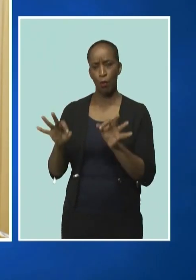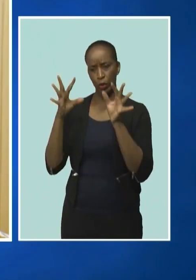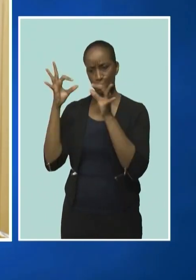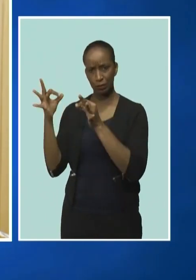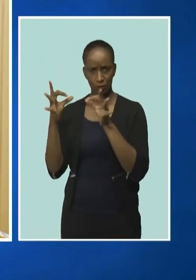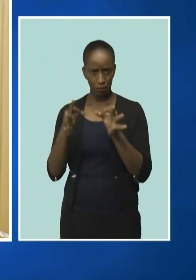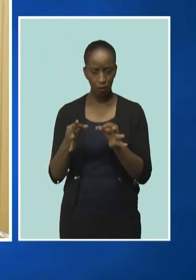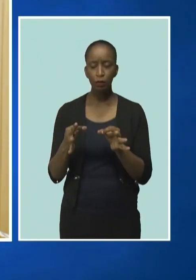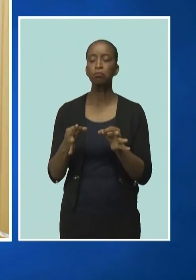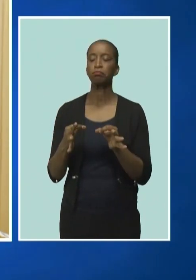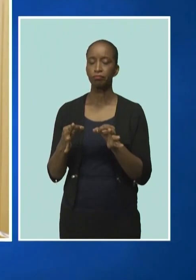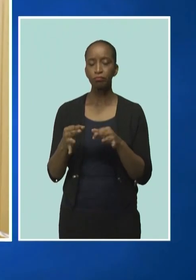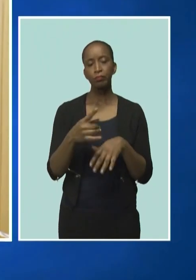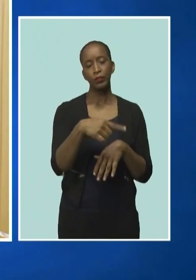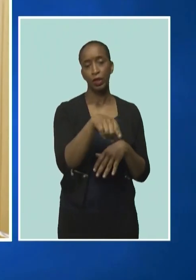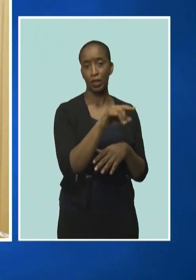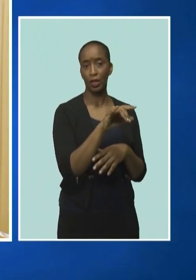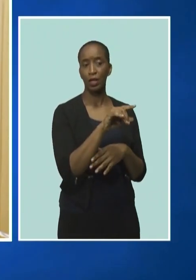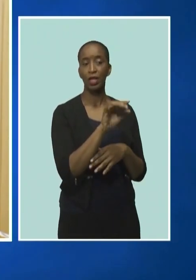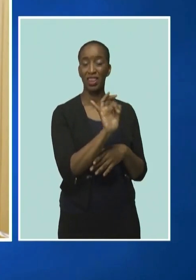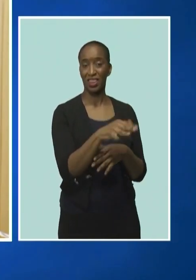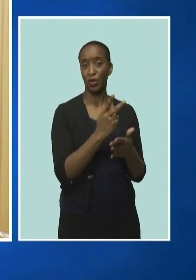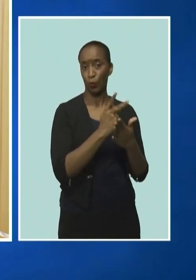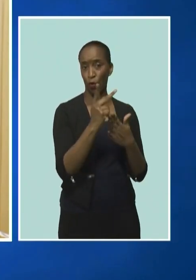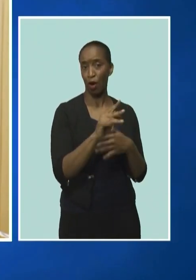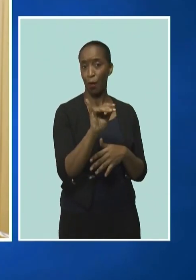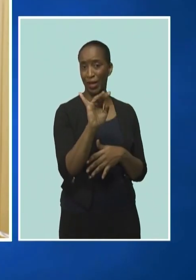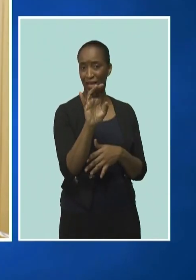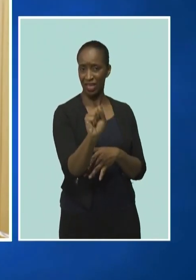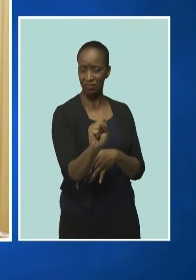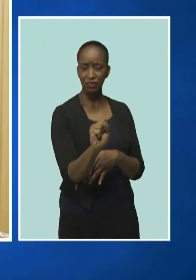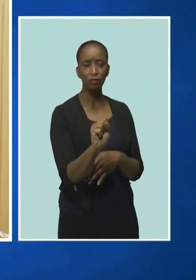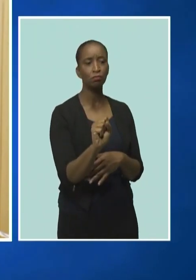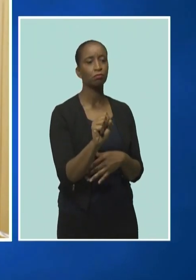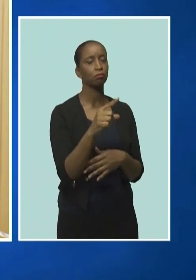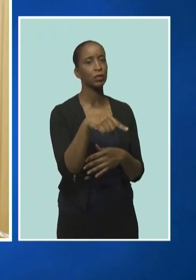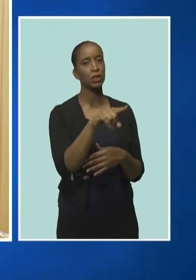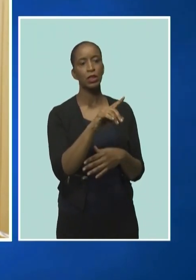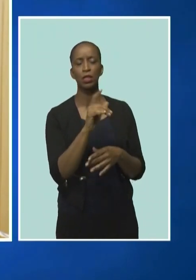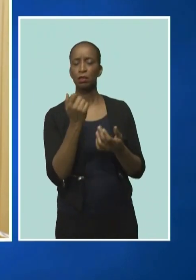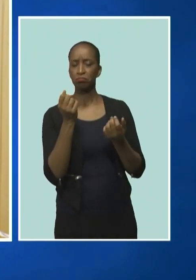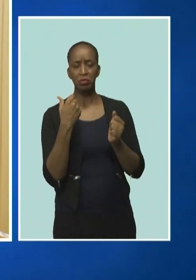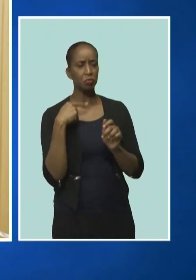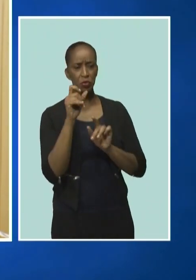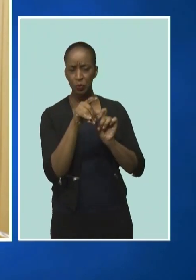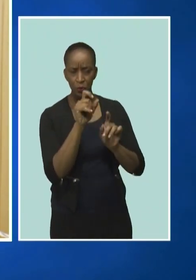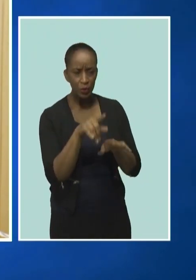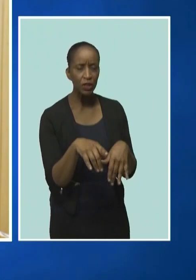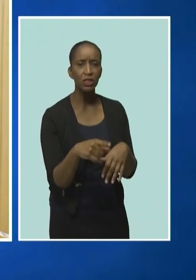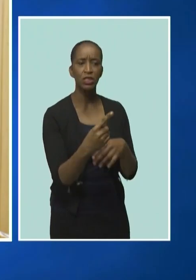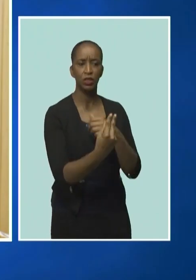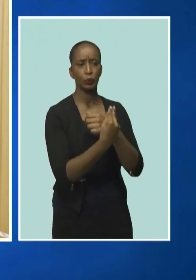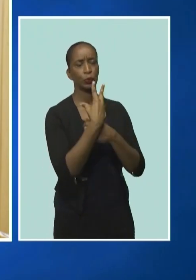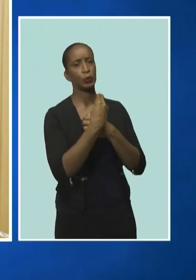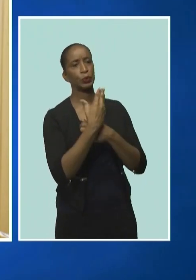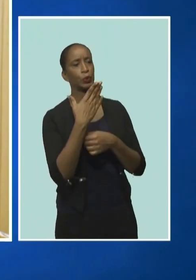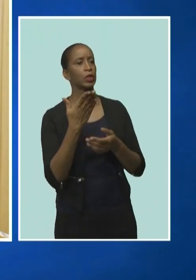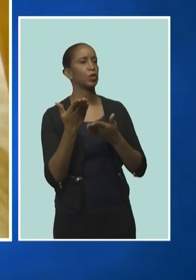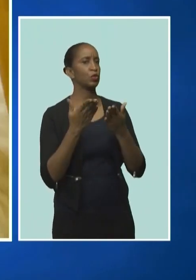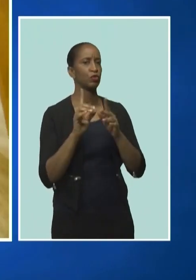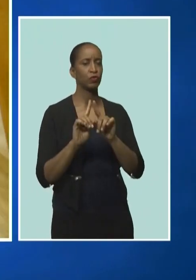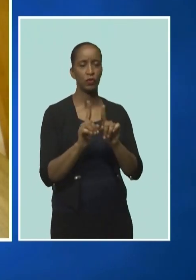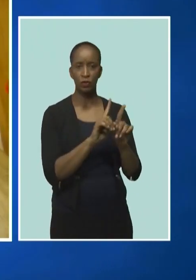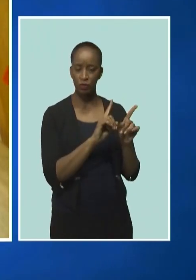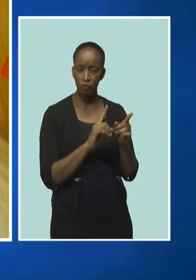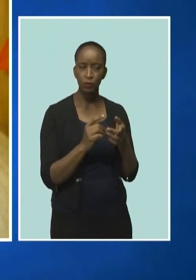provided the support in terms of you can ask questions, there are consultants, there are services that they provide. So they've really guided and